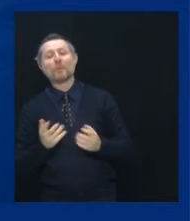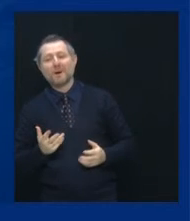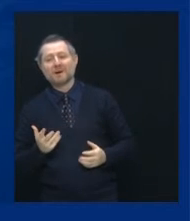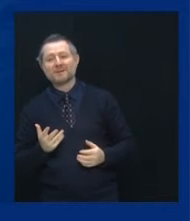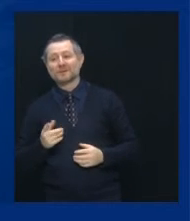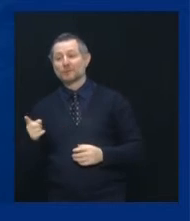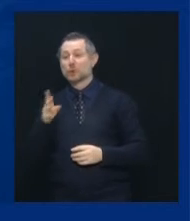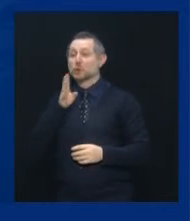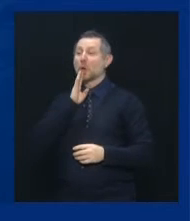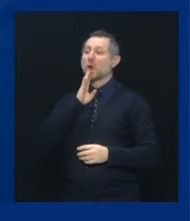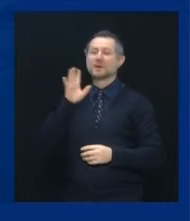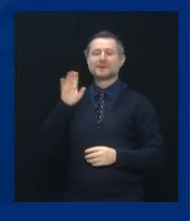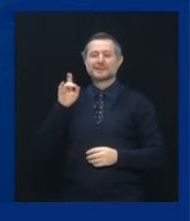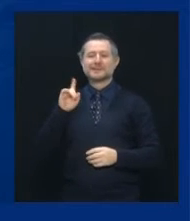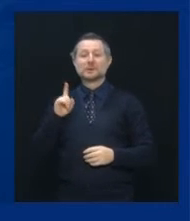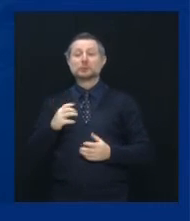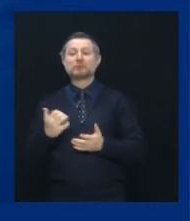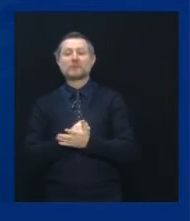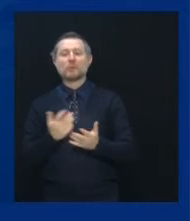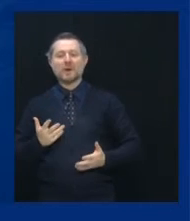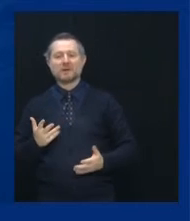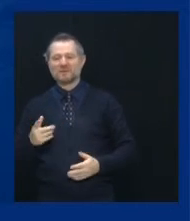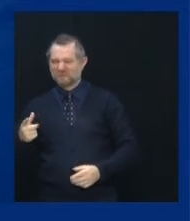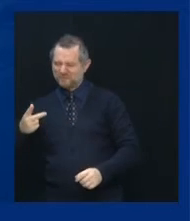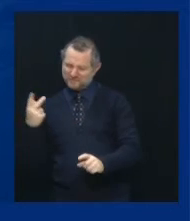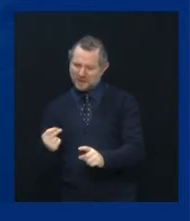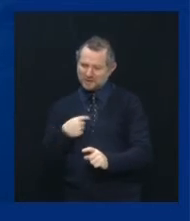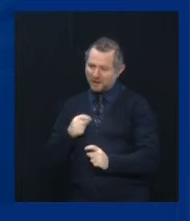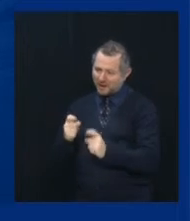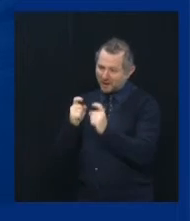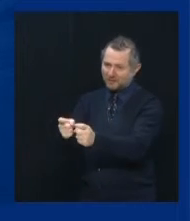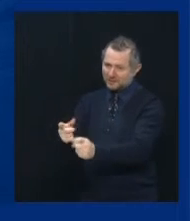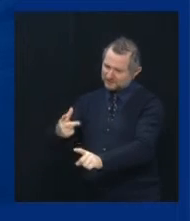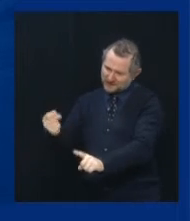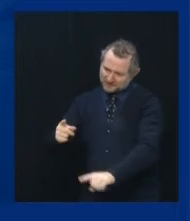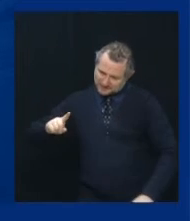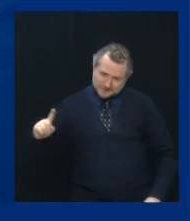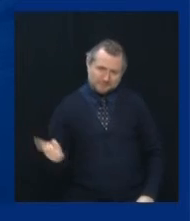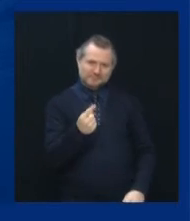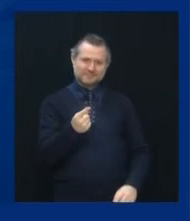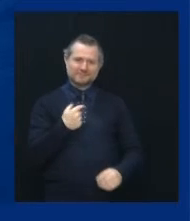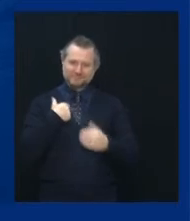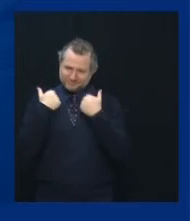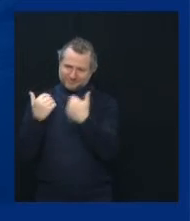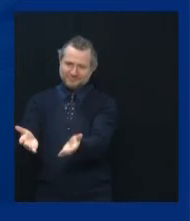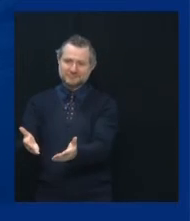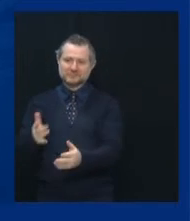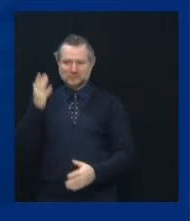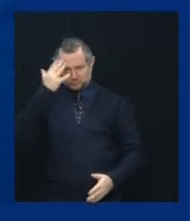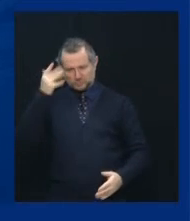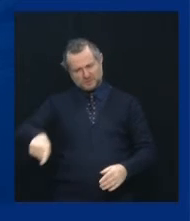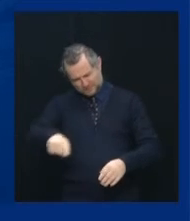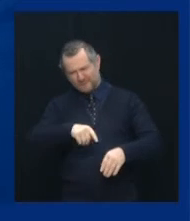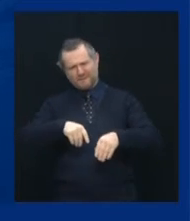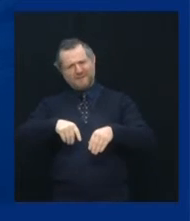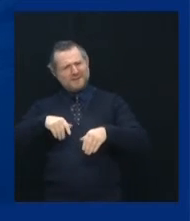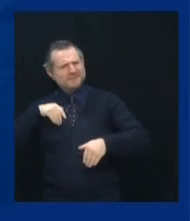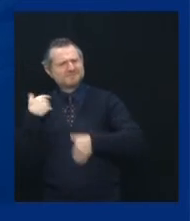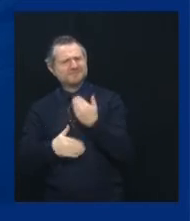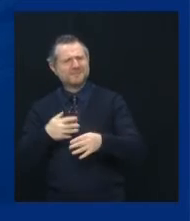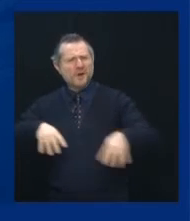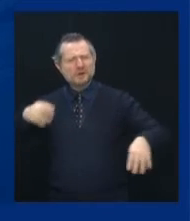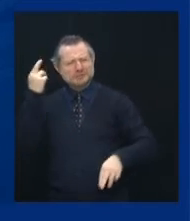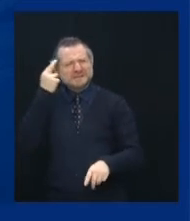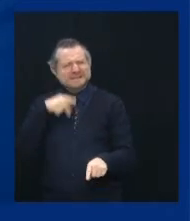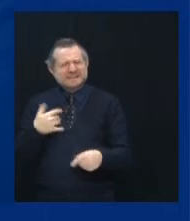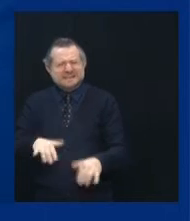deserve a vaccination. That's what they deserve. And they deserve it because they are the frontline workers. And they